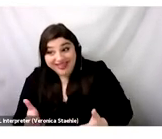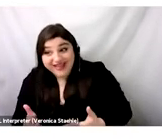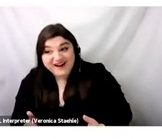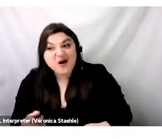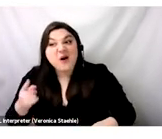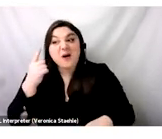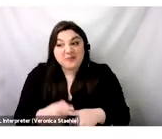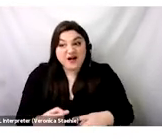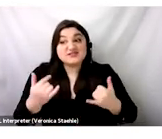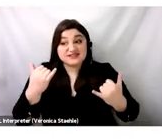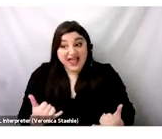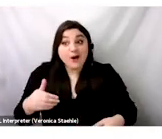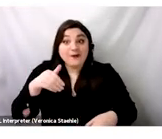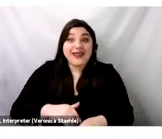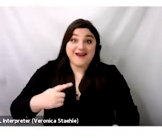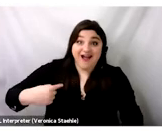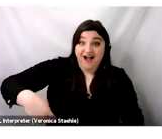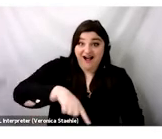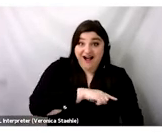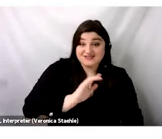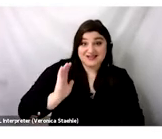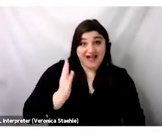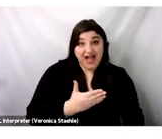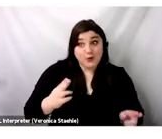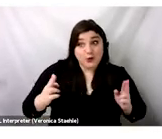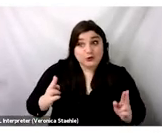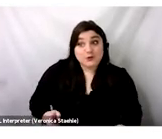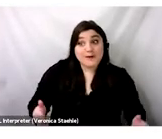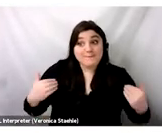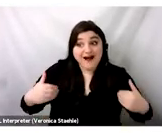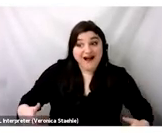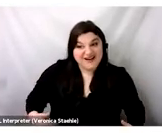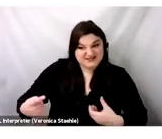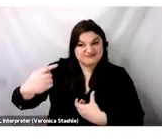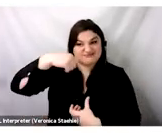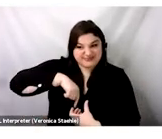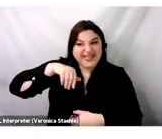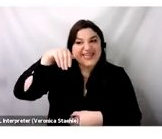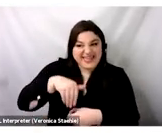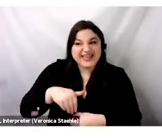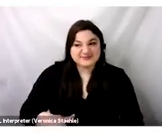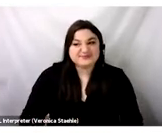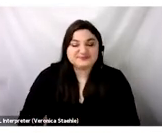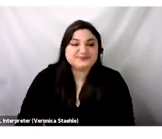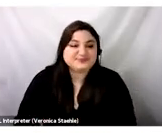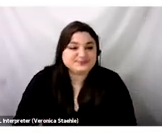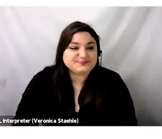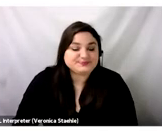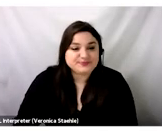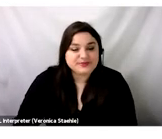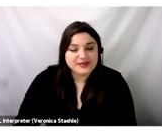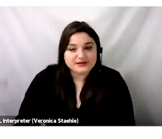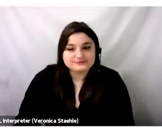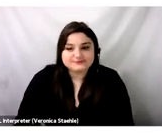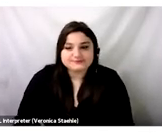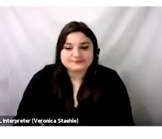So this is a fantastic graphic that I took from an article in The Independent. And you know,